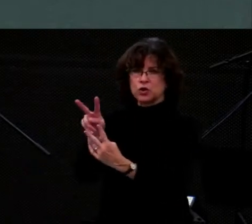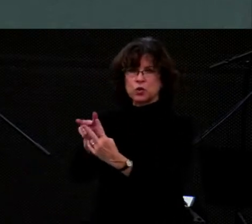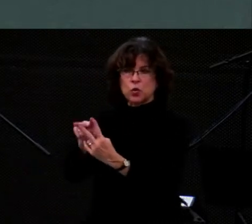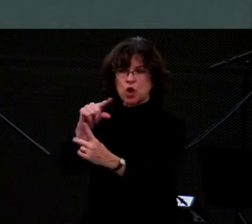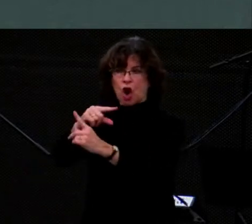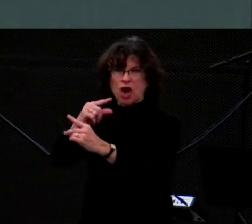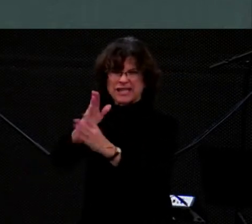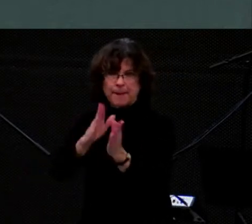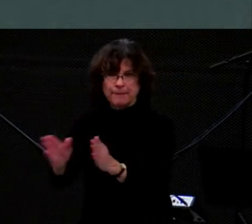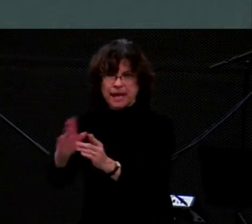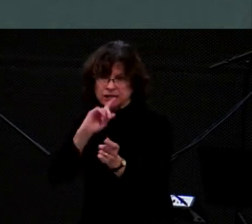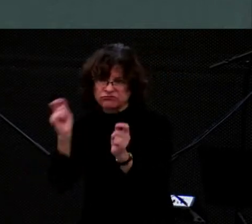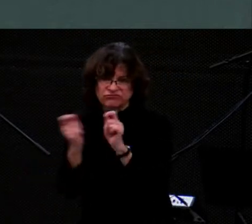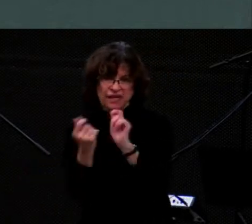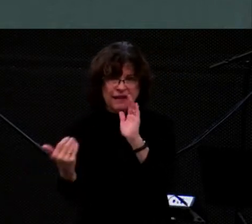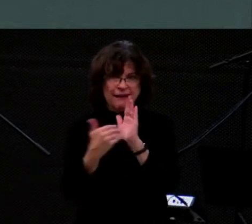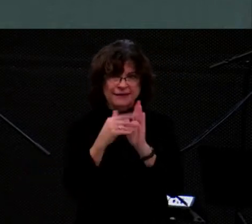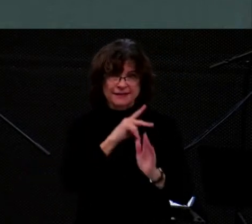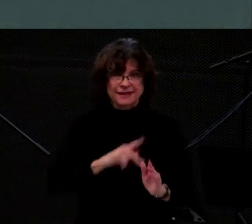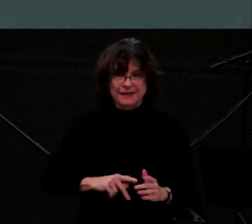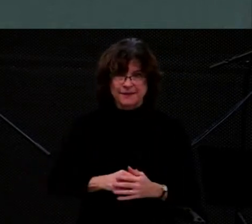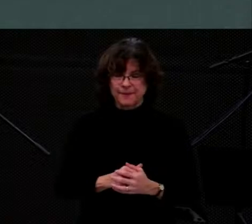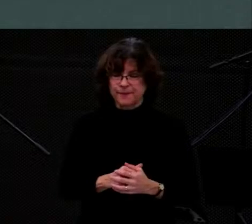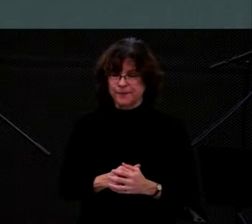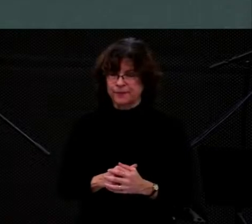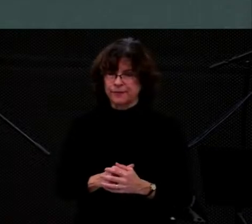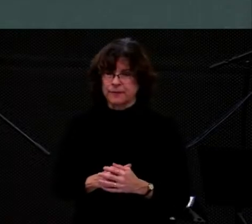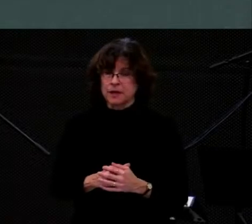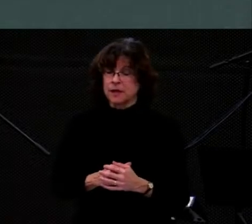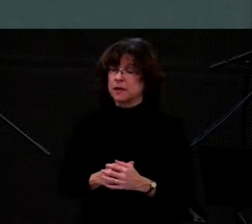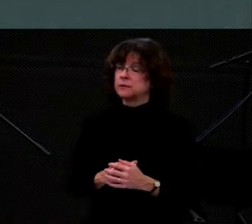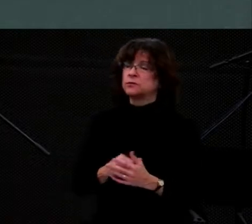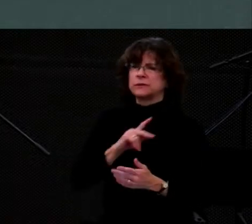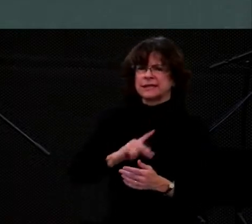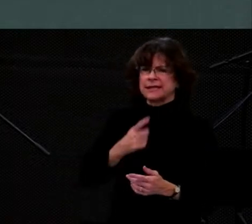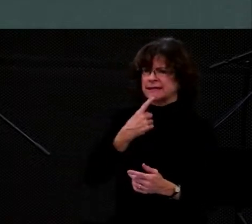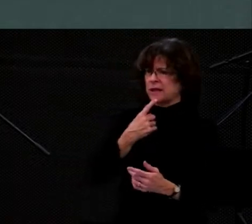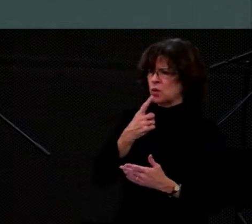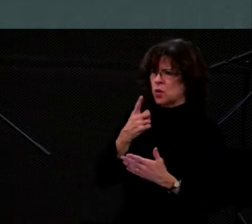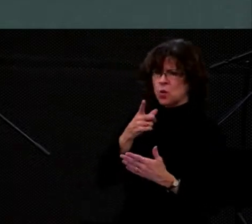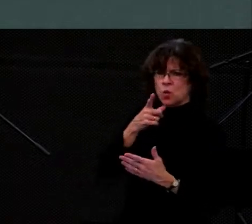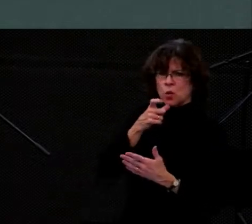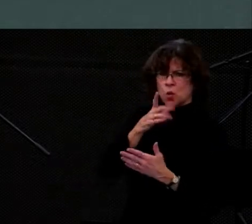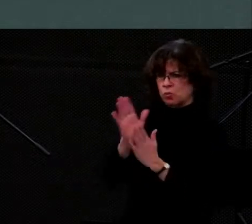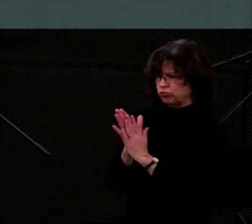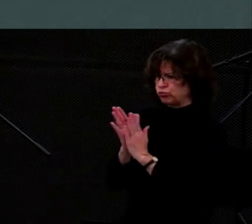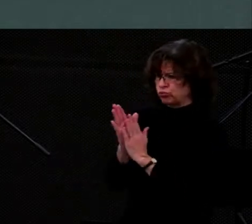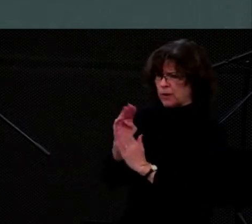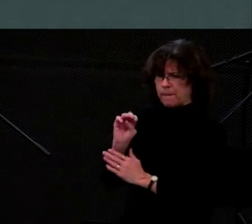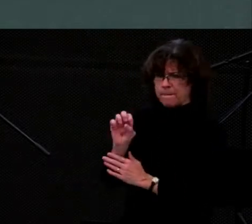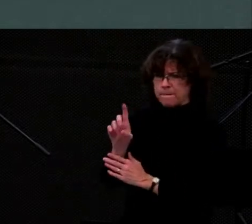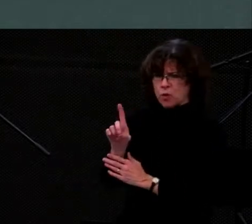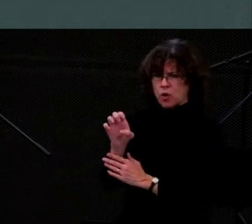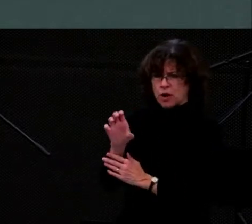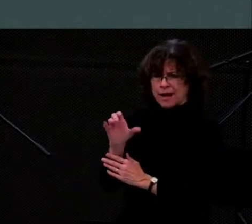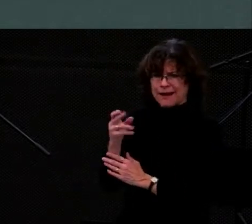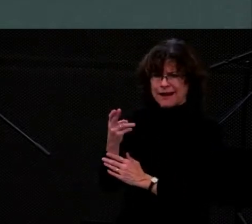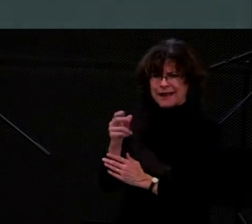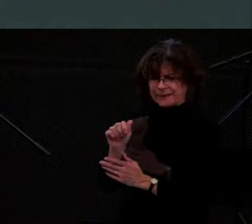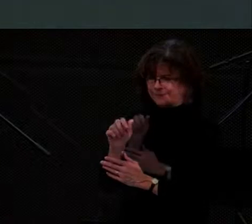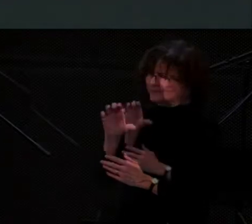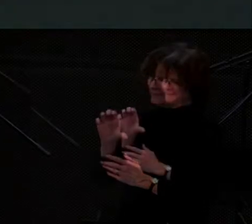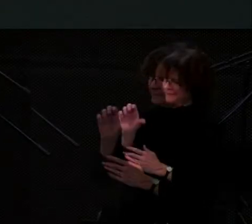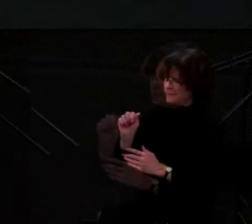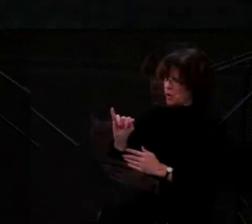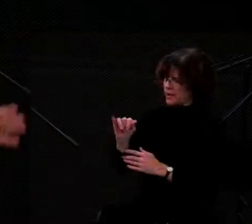The king's young men who attended him said, "Nothing's been done for him." Now, what are the chances that not only could the